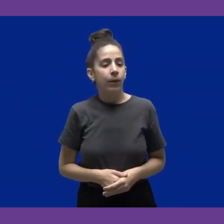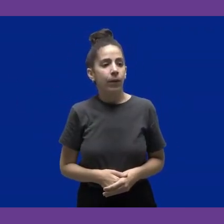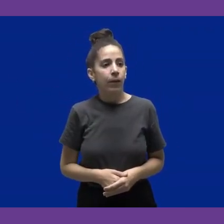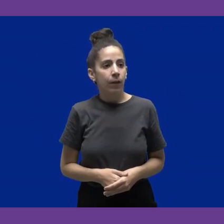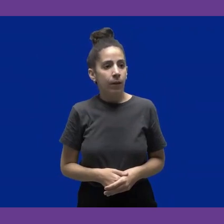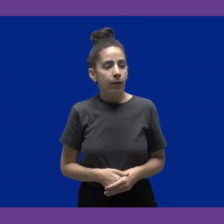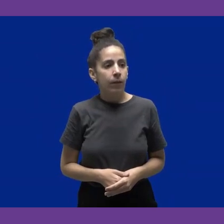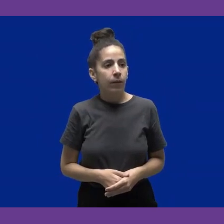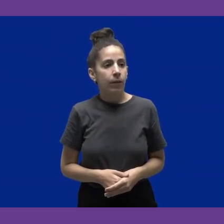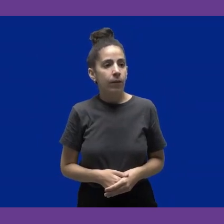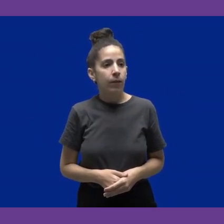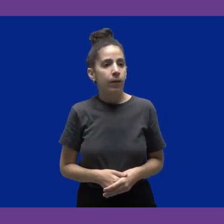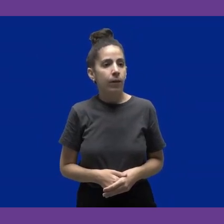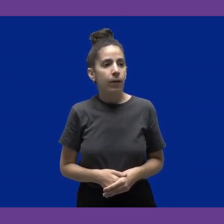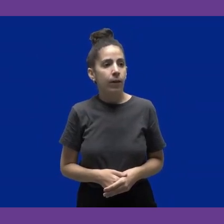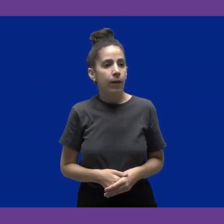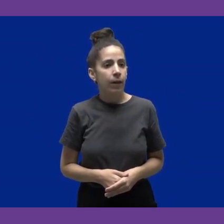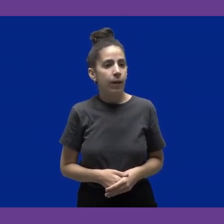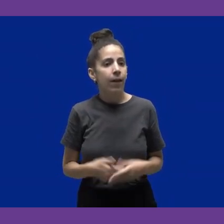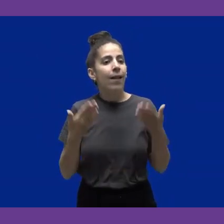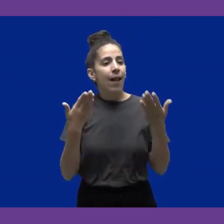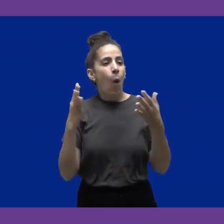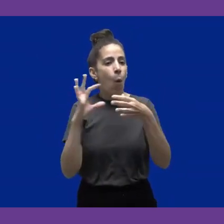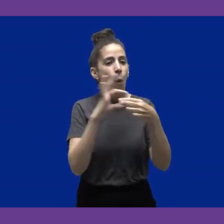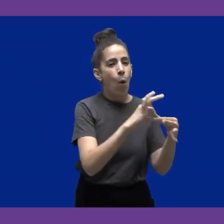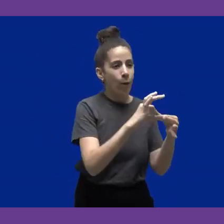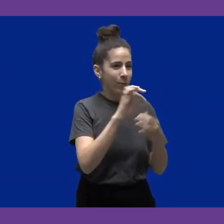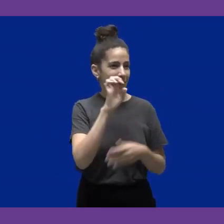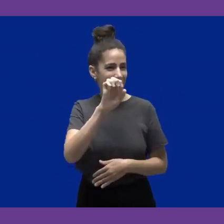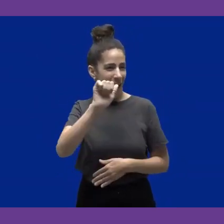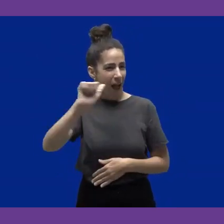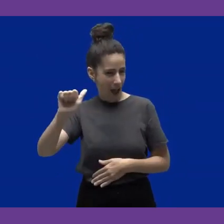e-accessibility. And we have a user of the WCAG